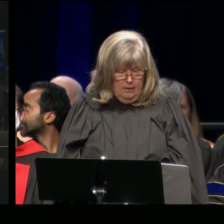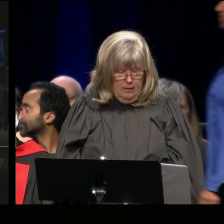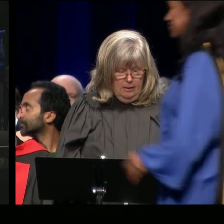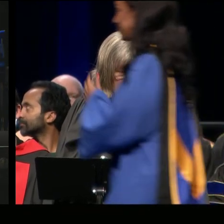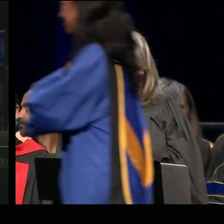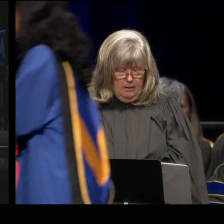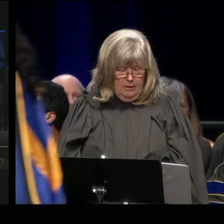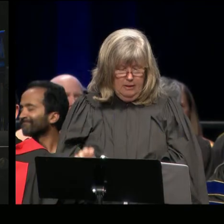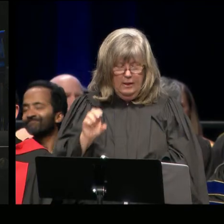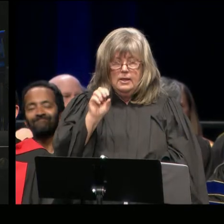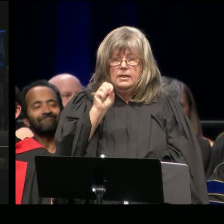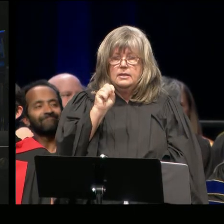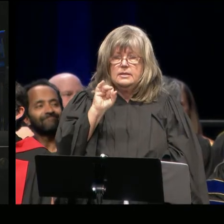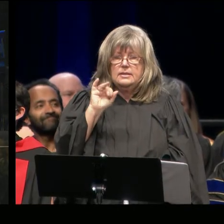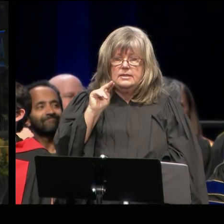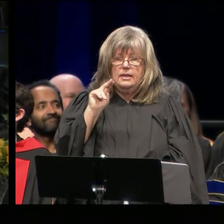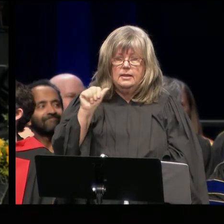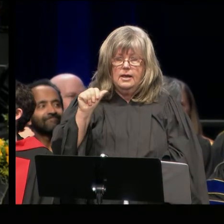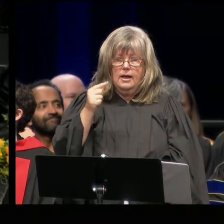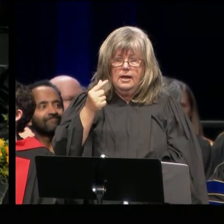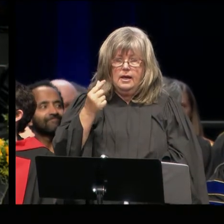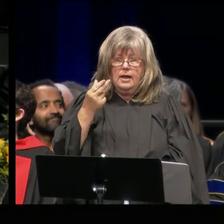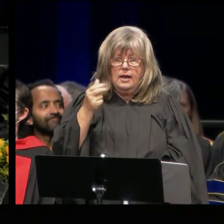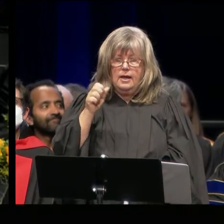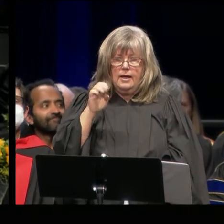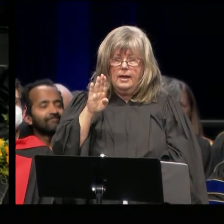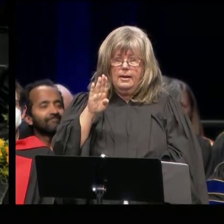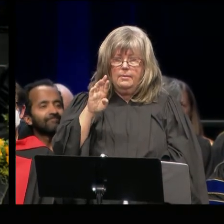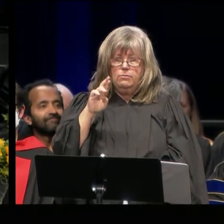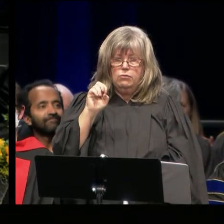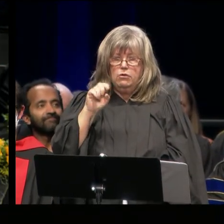Sina Gabrezgi, with distinction.